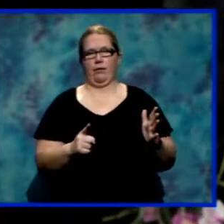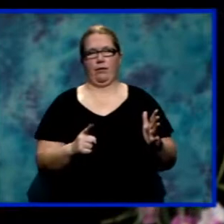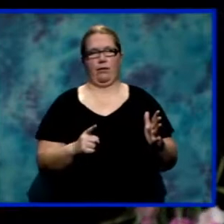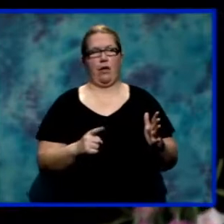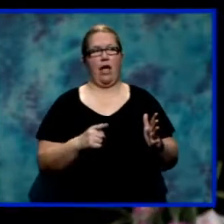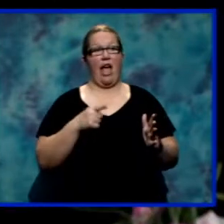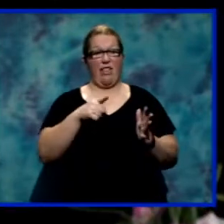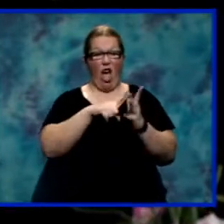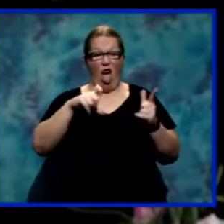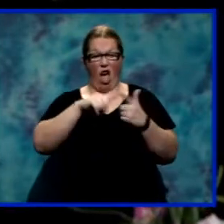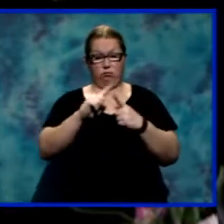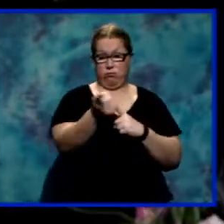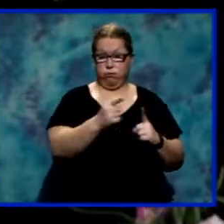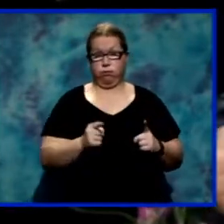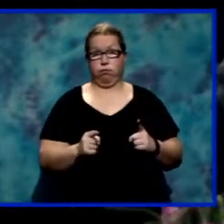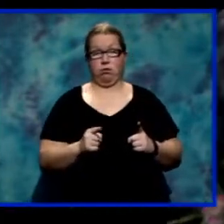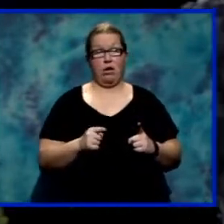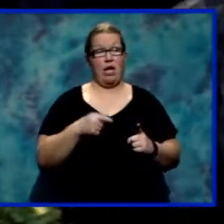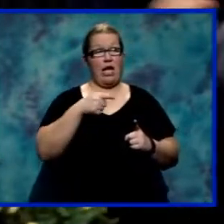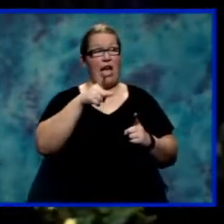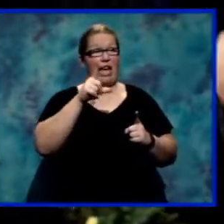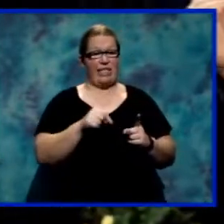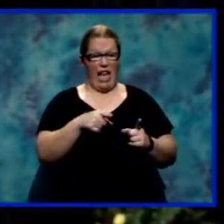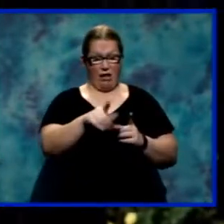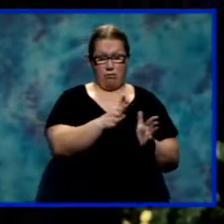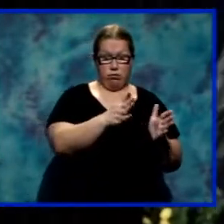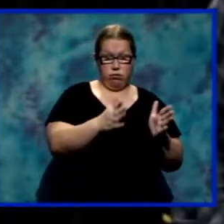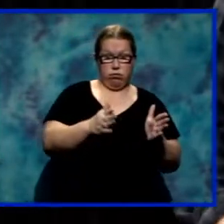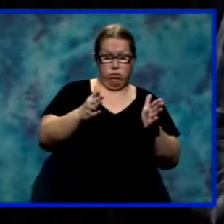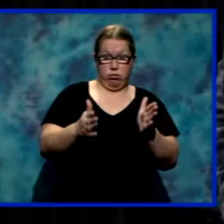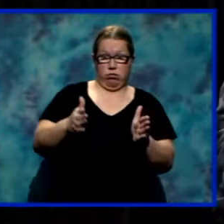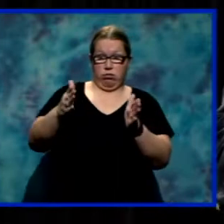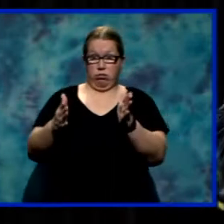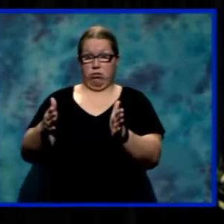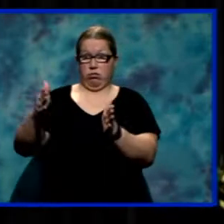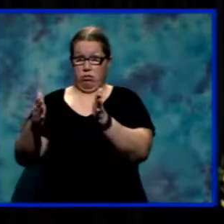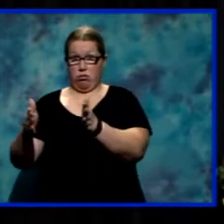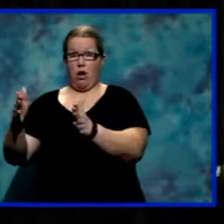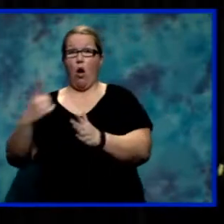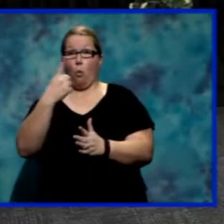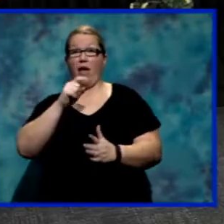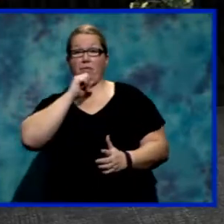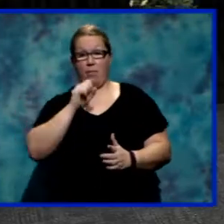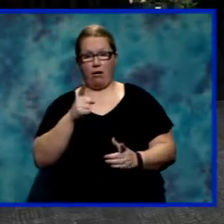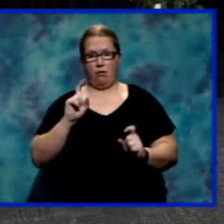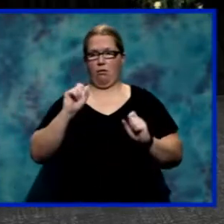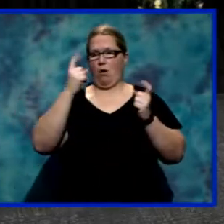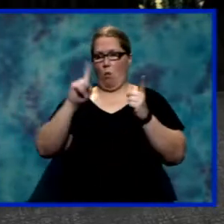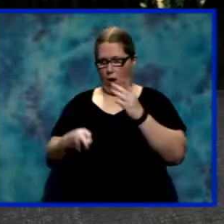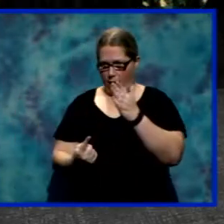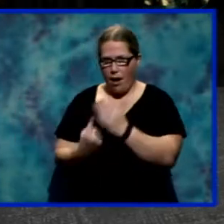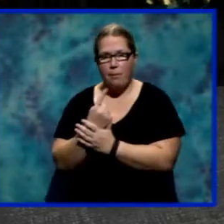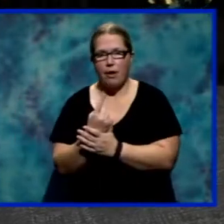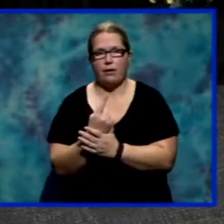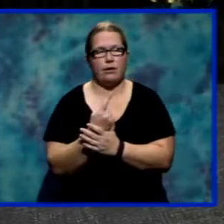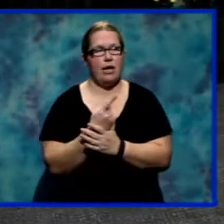And the ice cracked and it began to drift away from the shoreline. Well, one of the men, realizing what had happened,